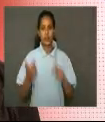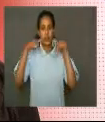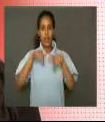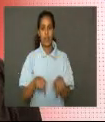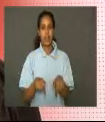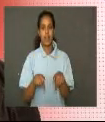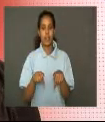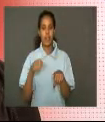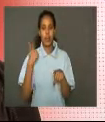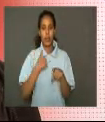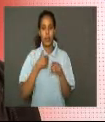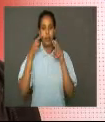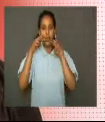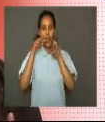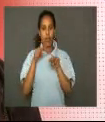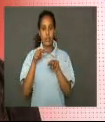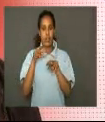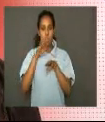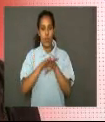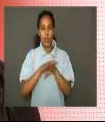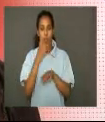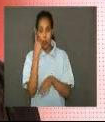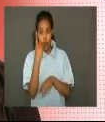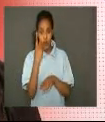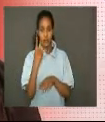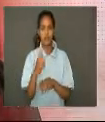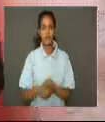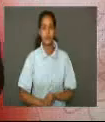Today, we will focus on one, though.